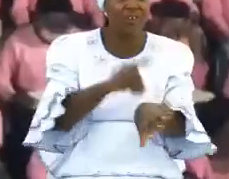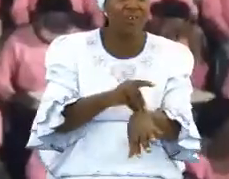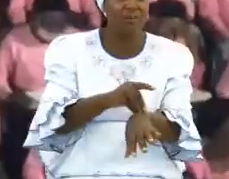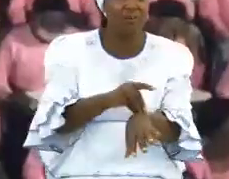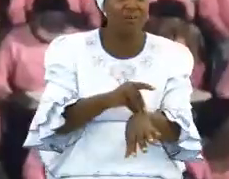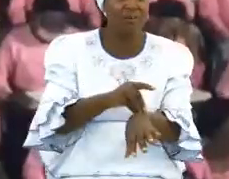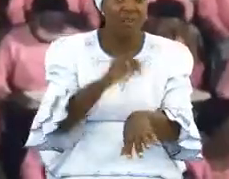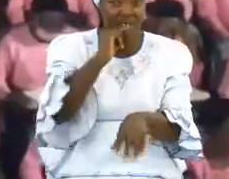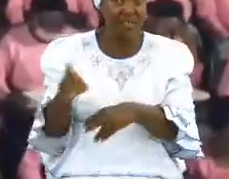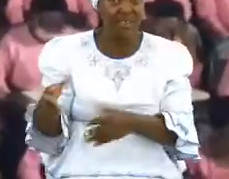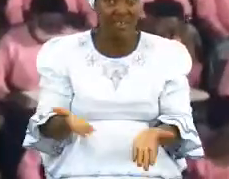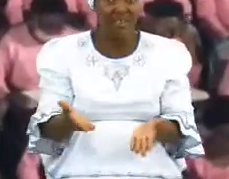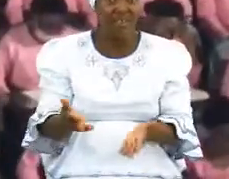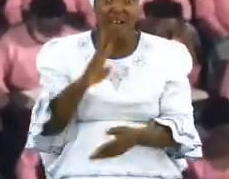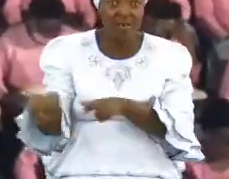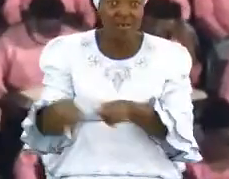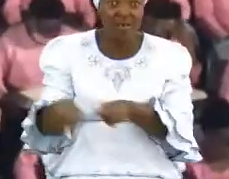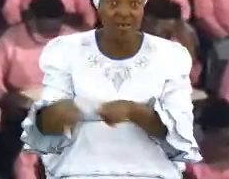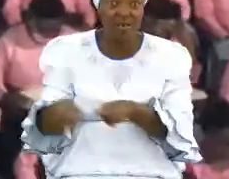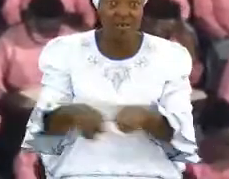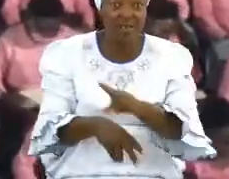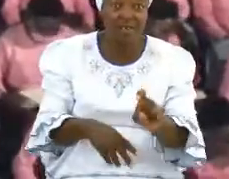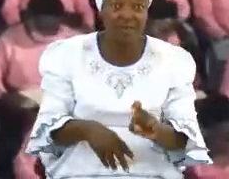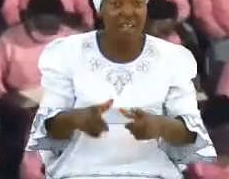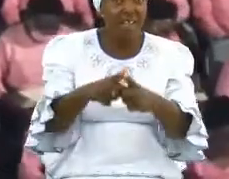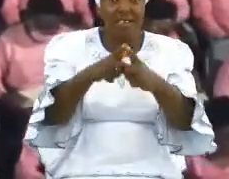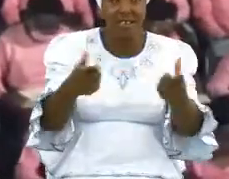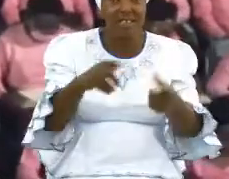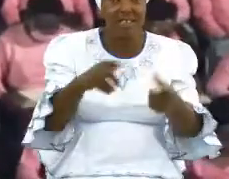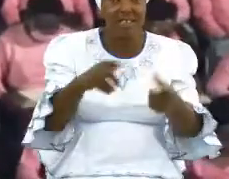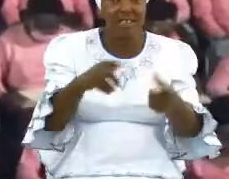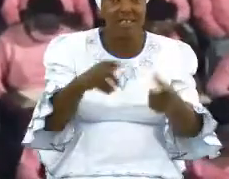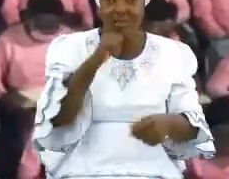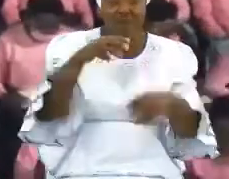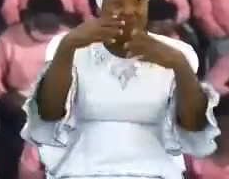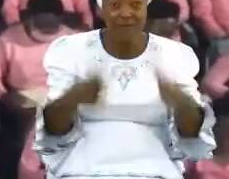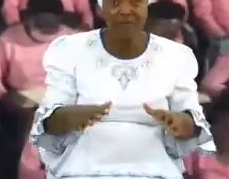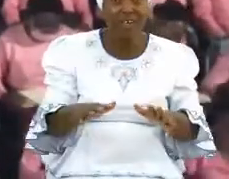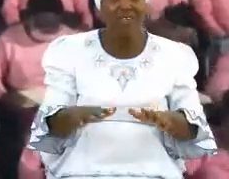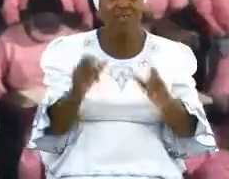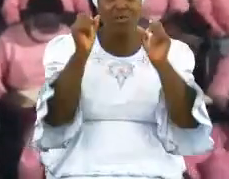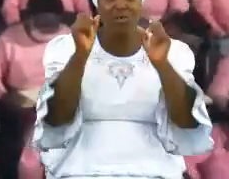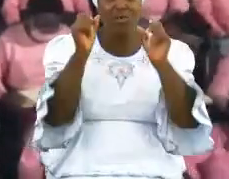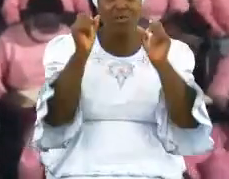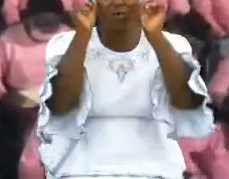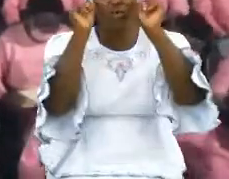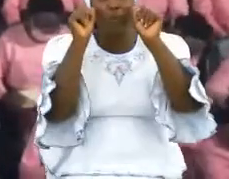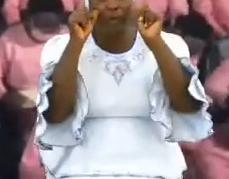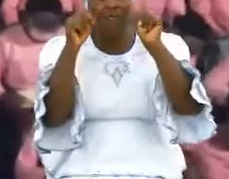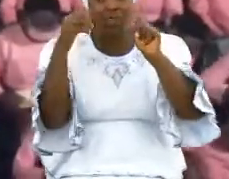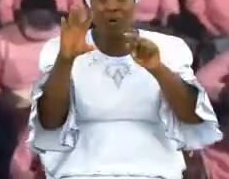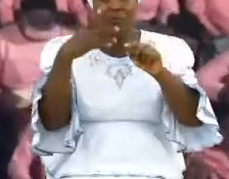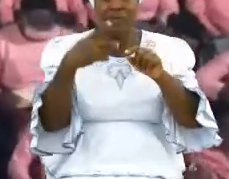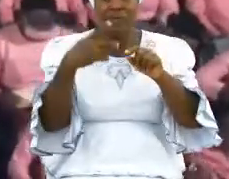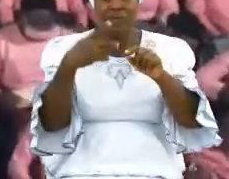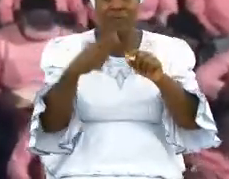you ready? Inexhaustible marvels of the Messiah available every time,